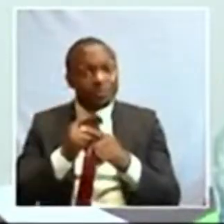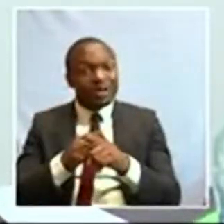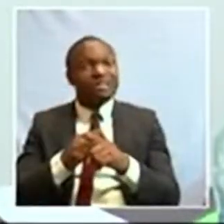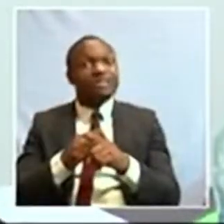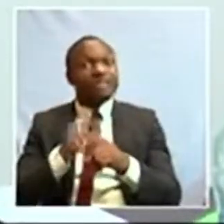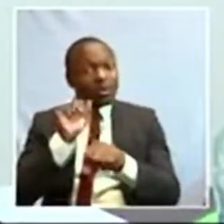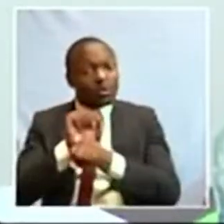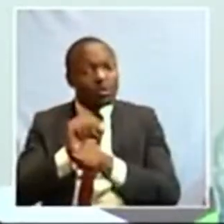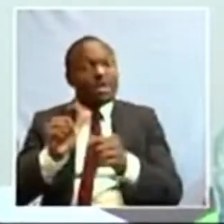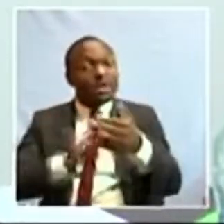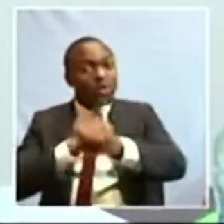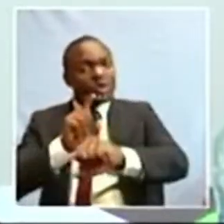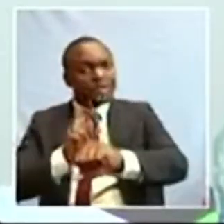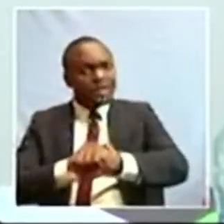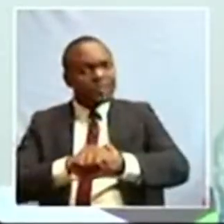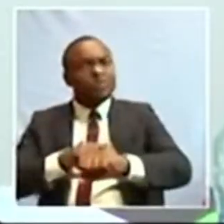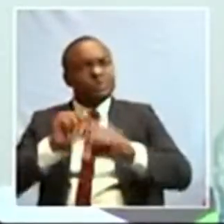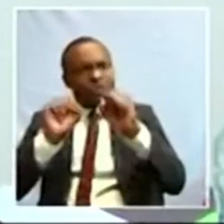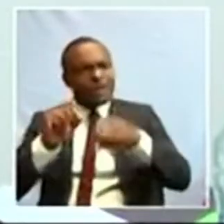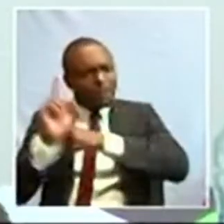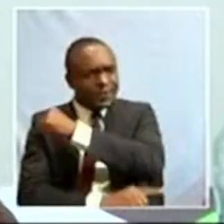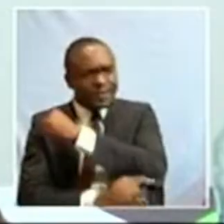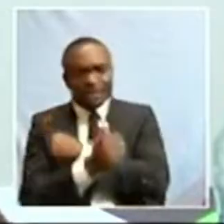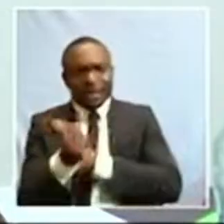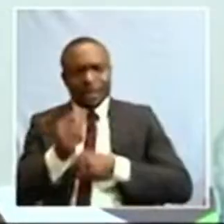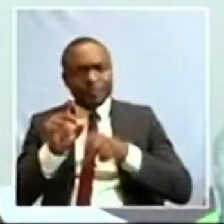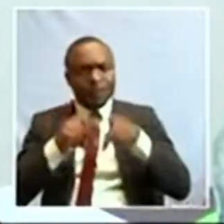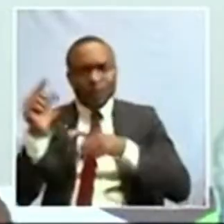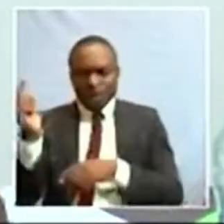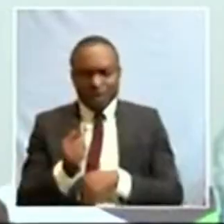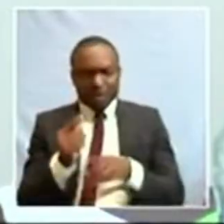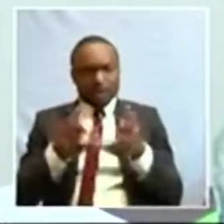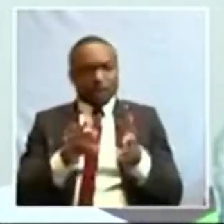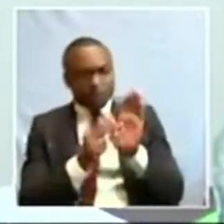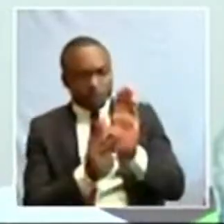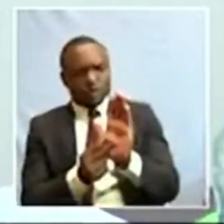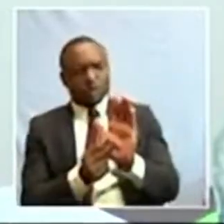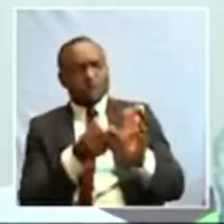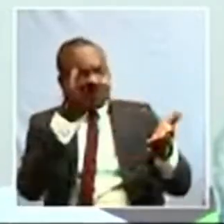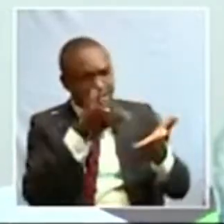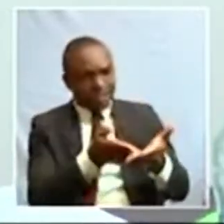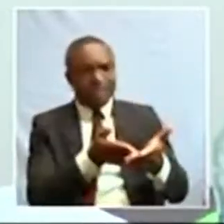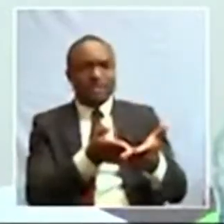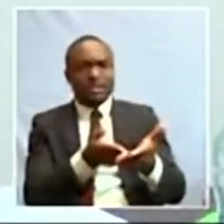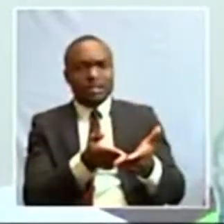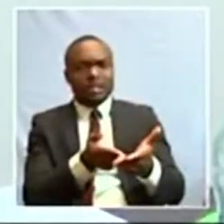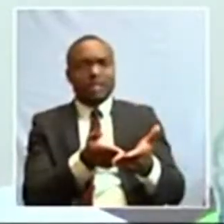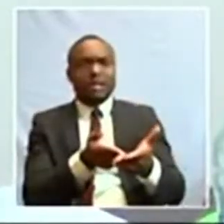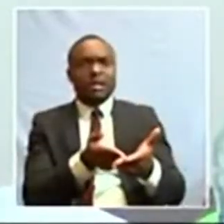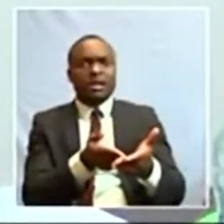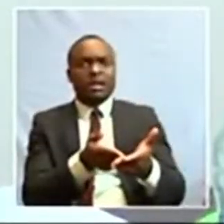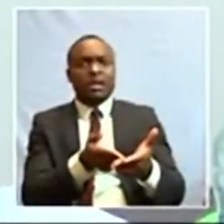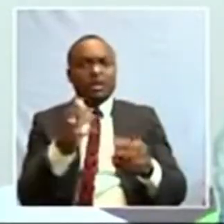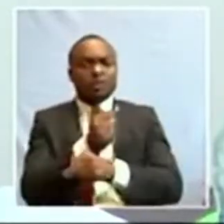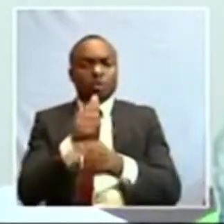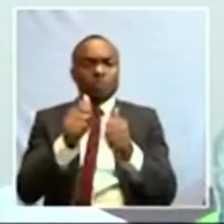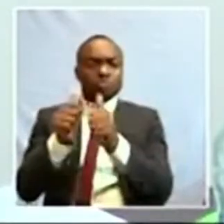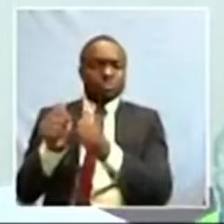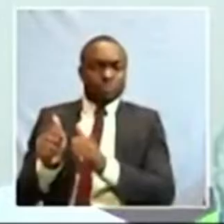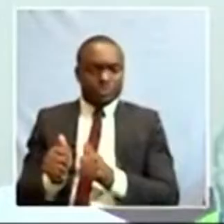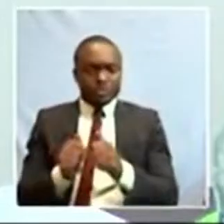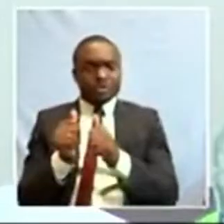time. You should have charged some people. You should have come here to show us, say, no, I took action. The ones